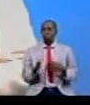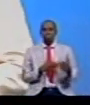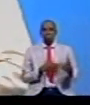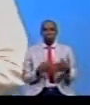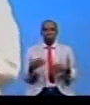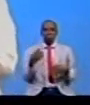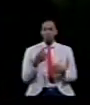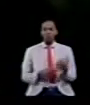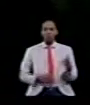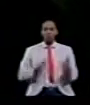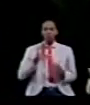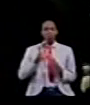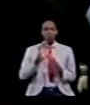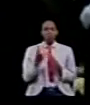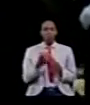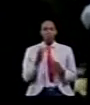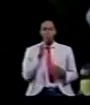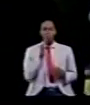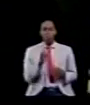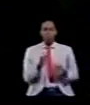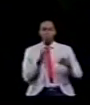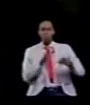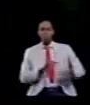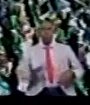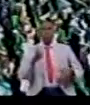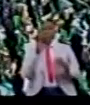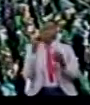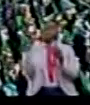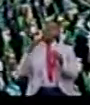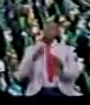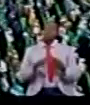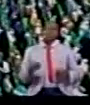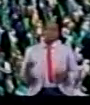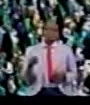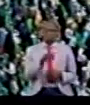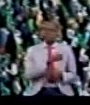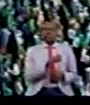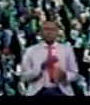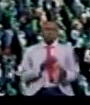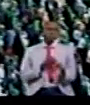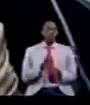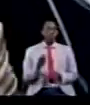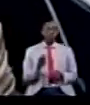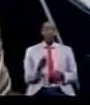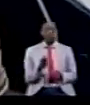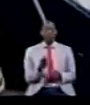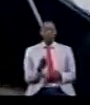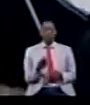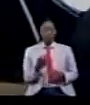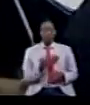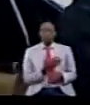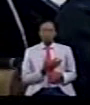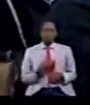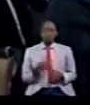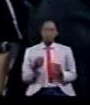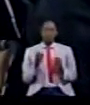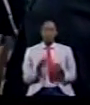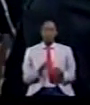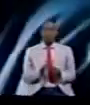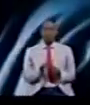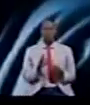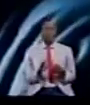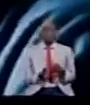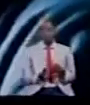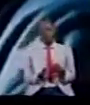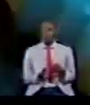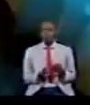by his power, will preserve us in the day and the night. Open your mouth and begin to call upon the Lord now. Let's ask God and say,